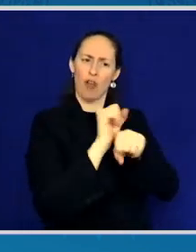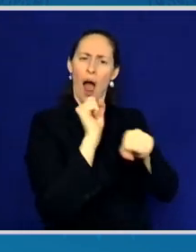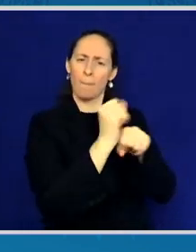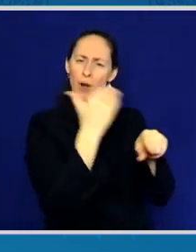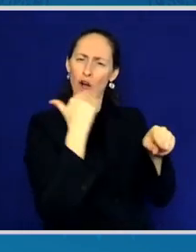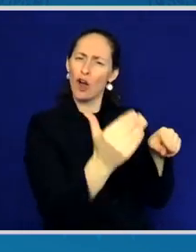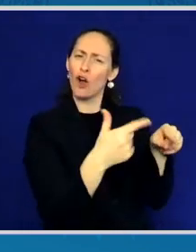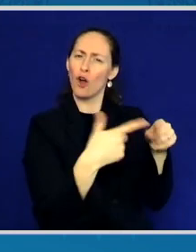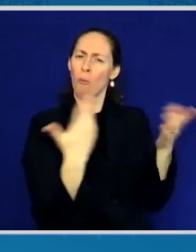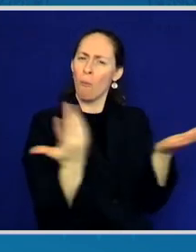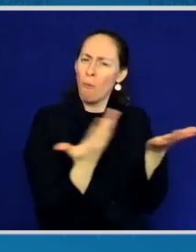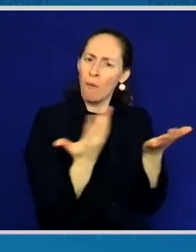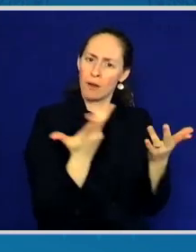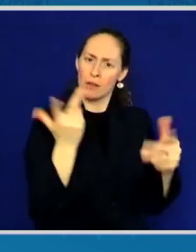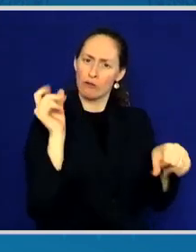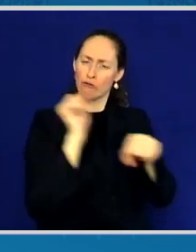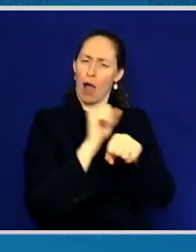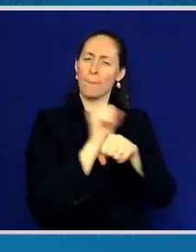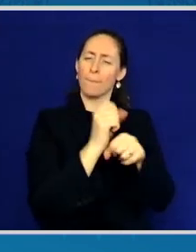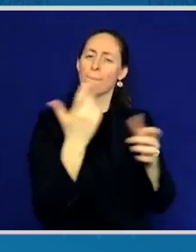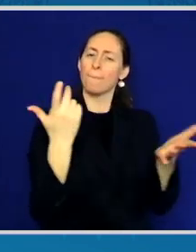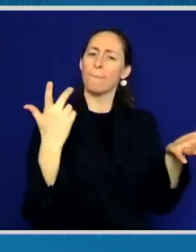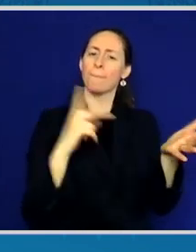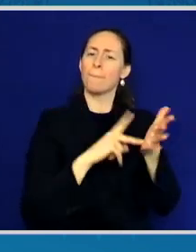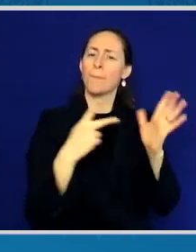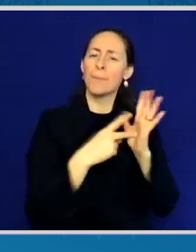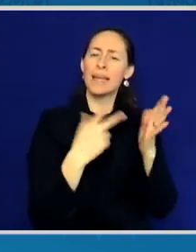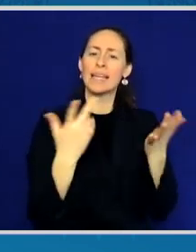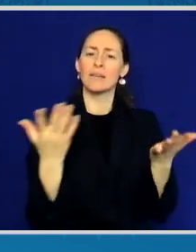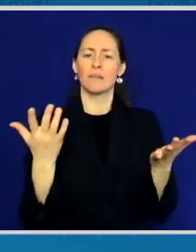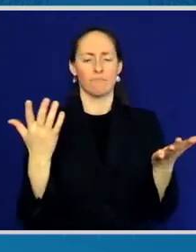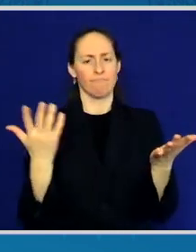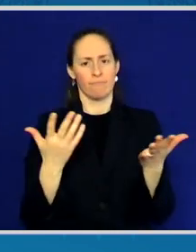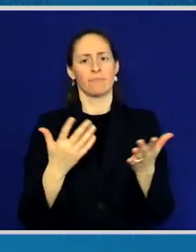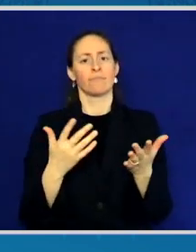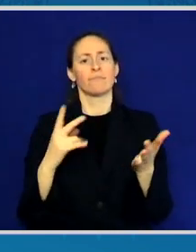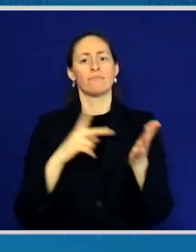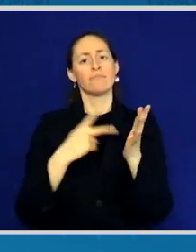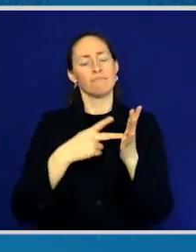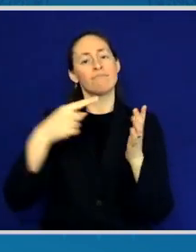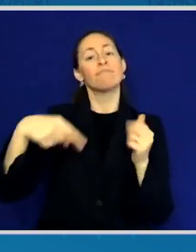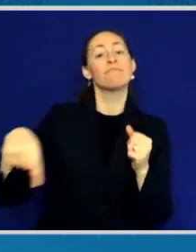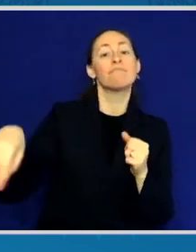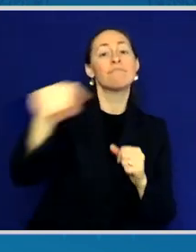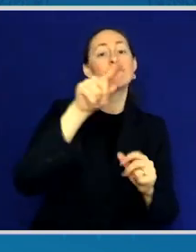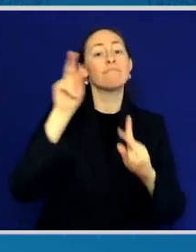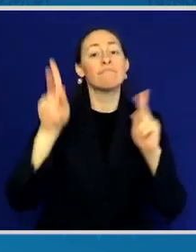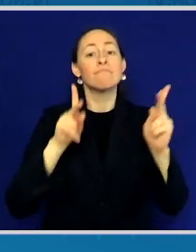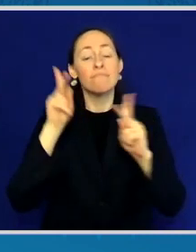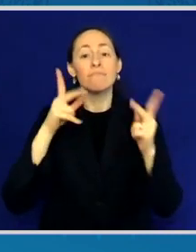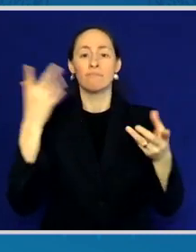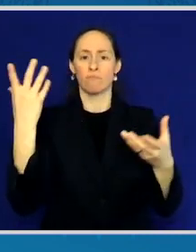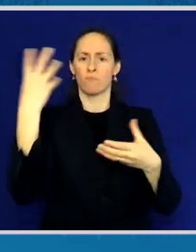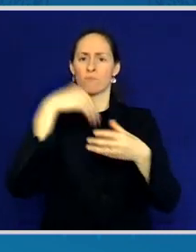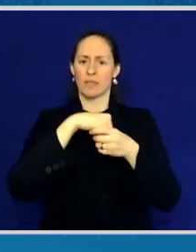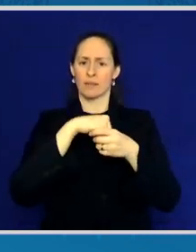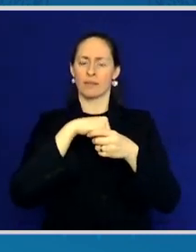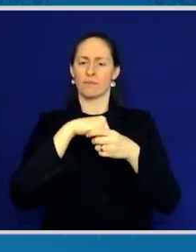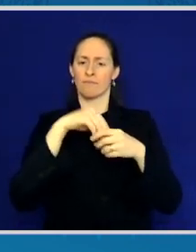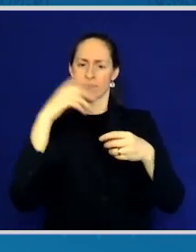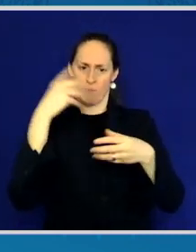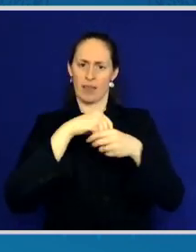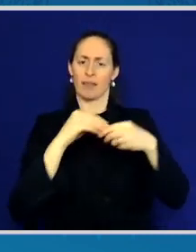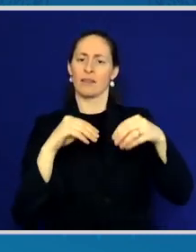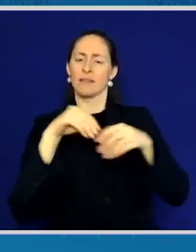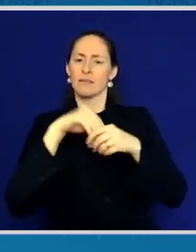And the jobs are about the jobs that will include growing the infrastructure around public transit. The good jobs